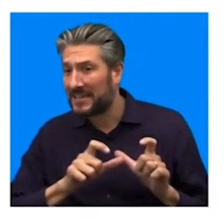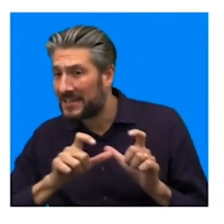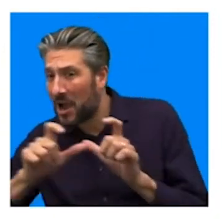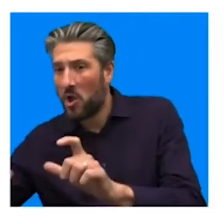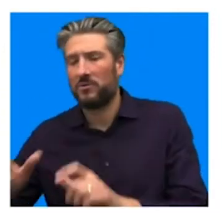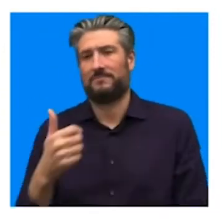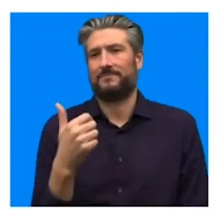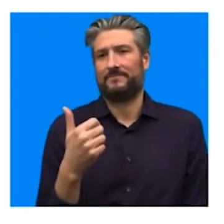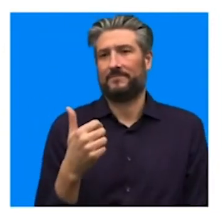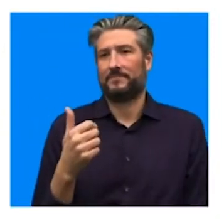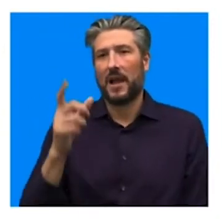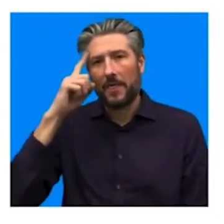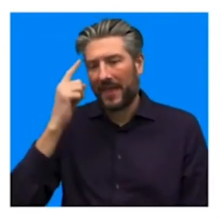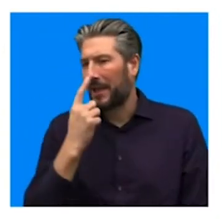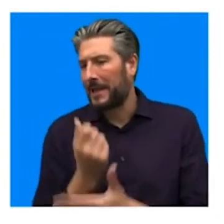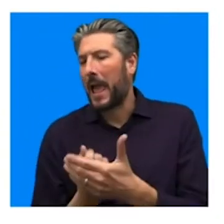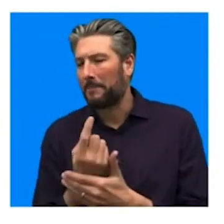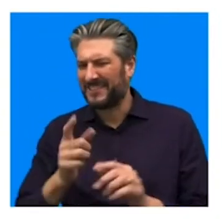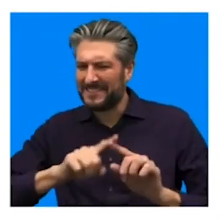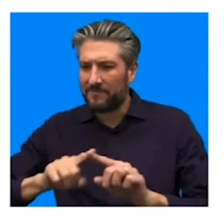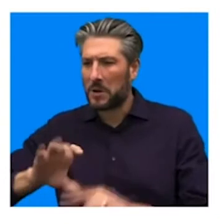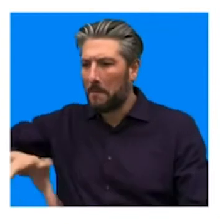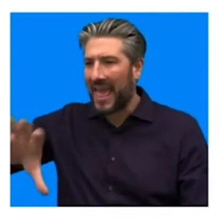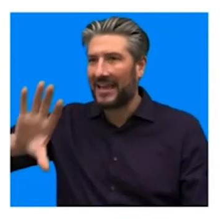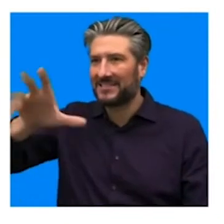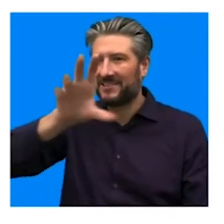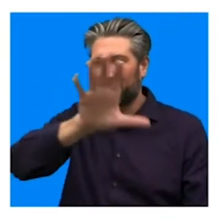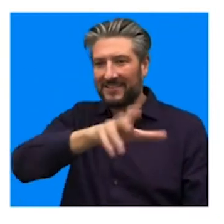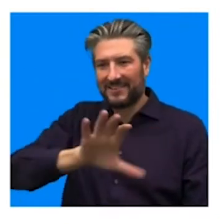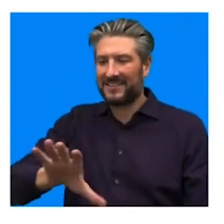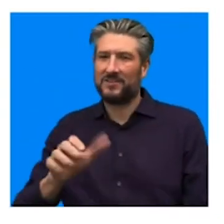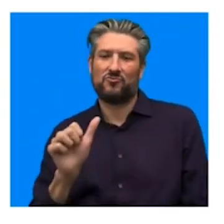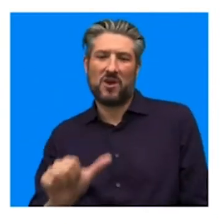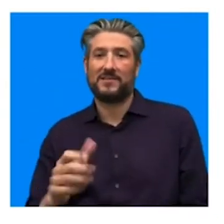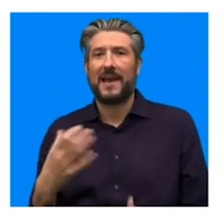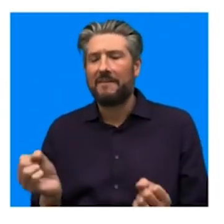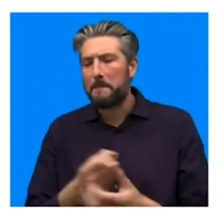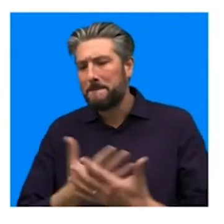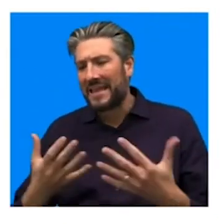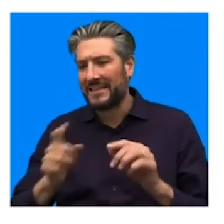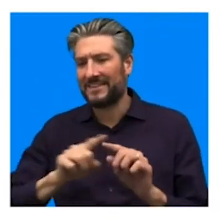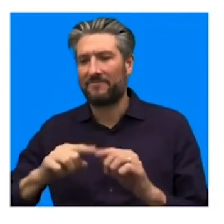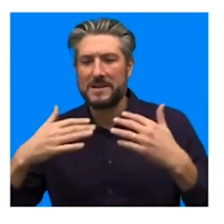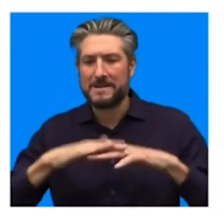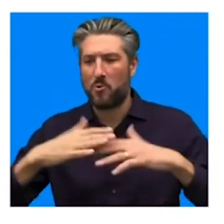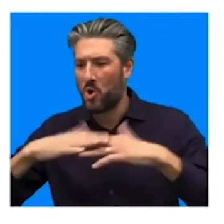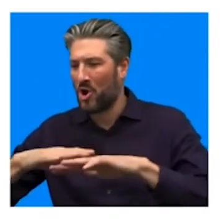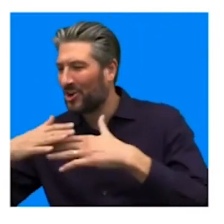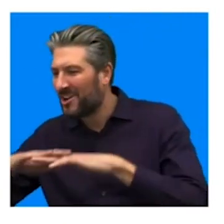of different places, that conversation will continue anyway, because there's so many different networks that we're part of. There's so many different things going